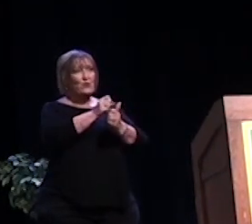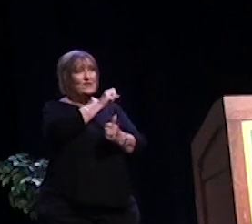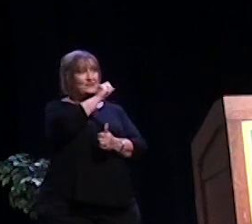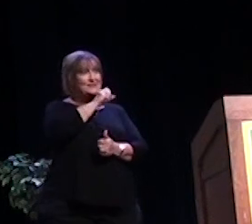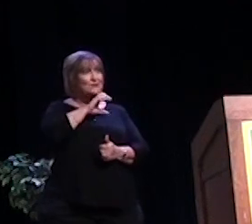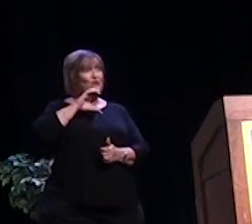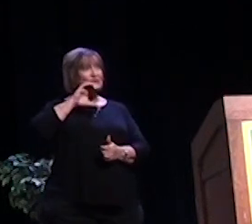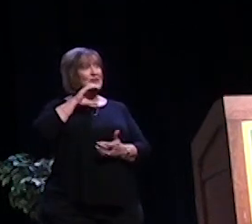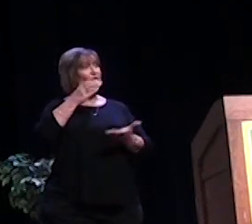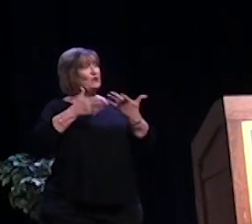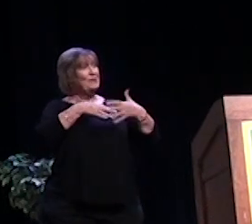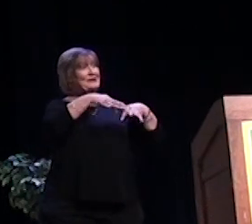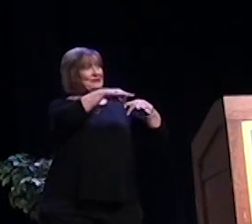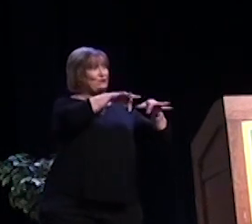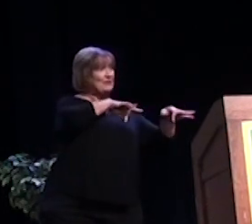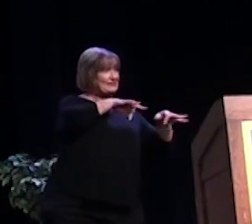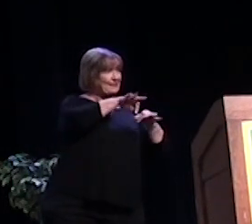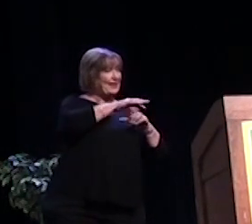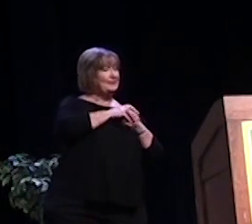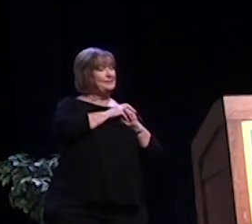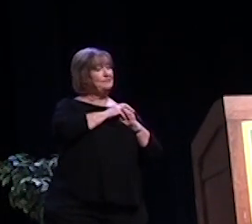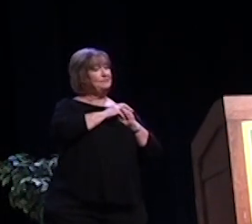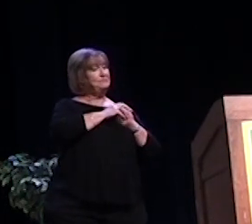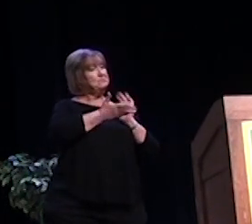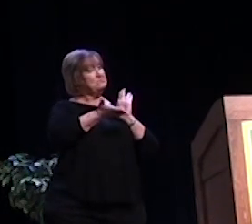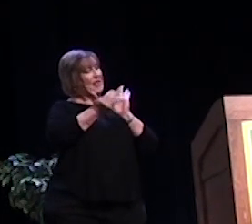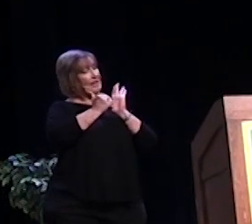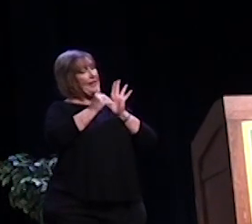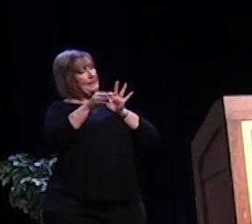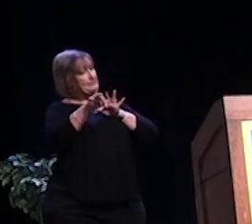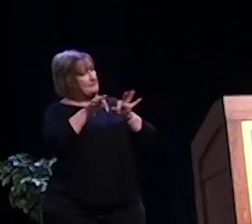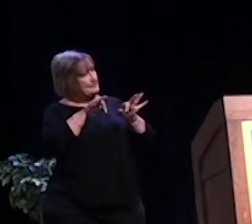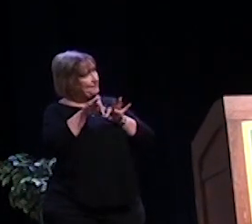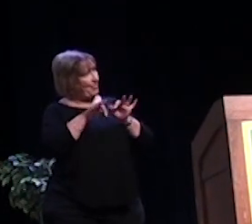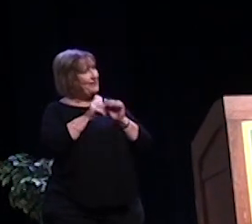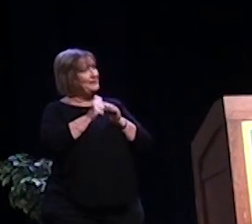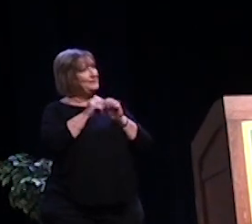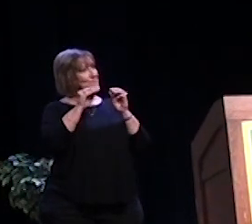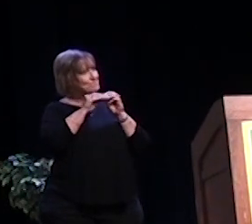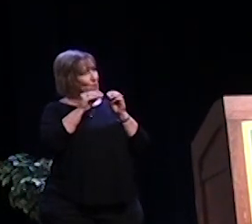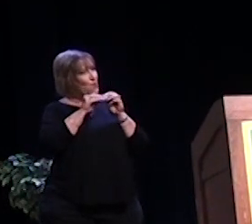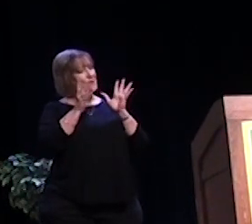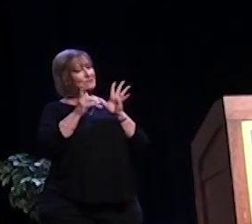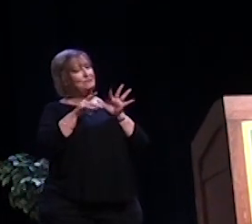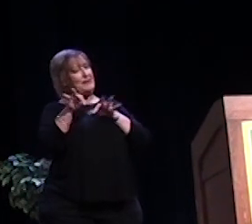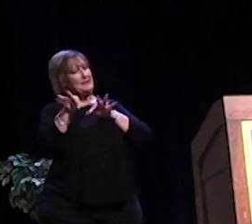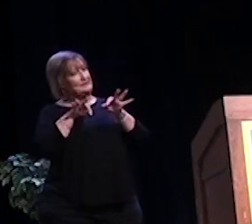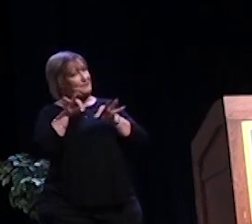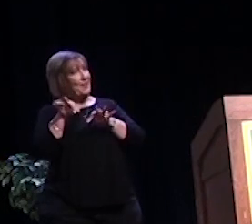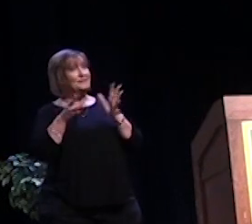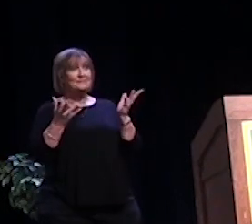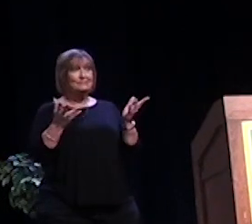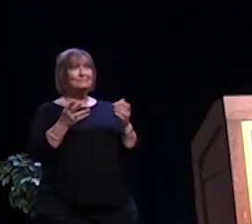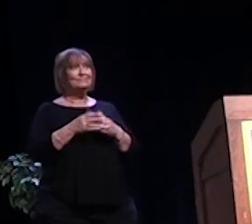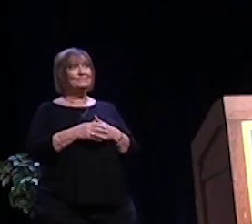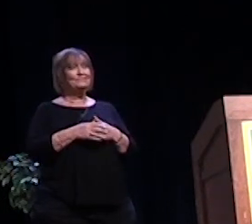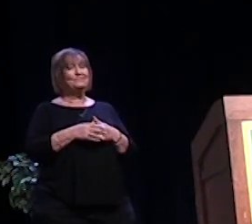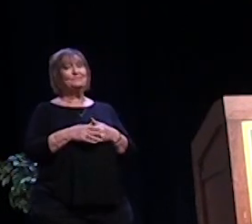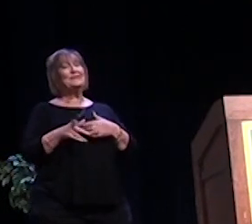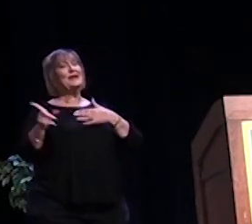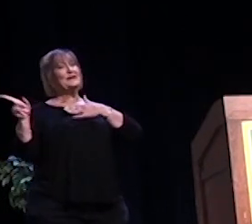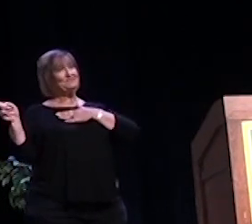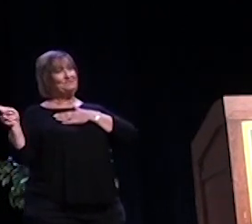to explain things once, twice, for better understanding. And I'll just share,